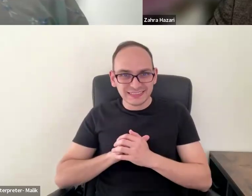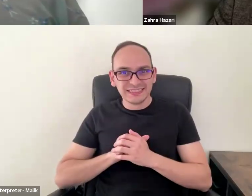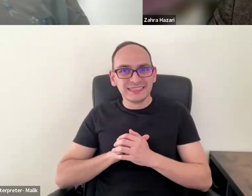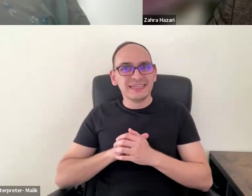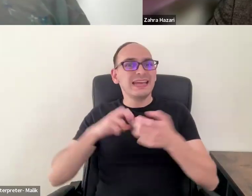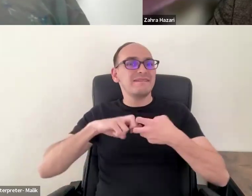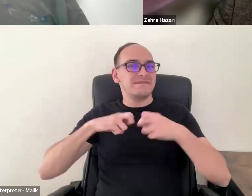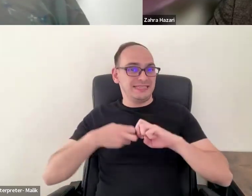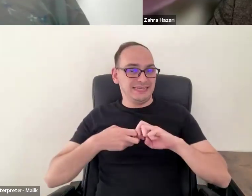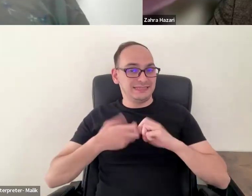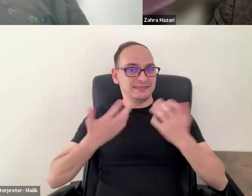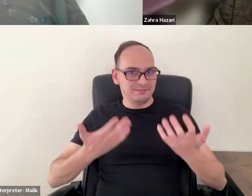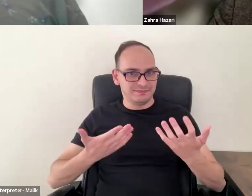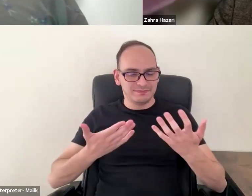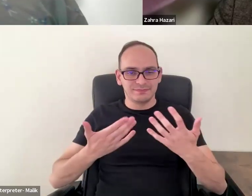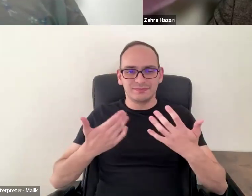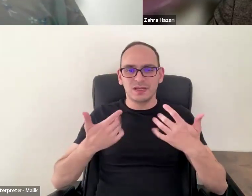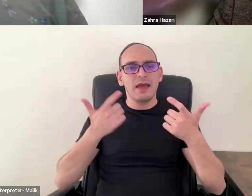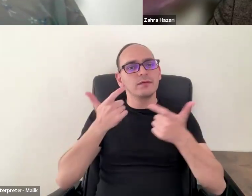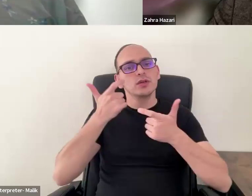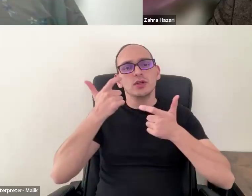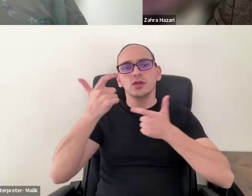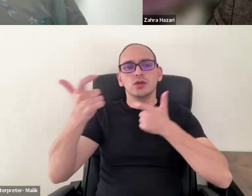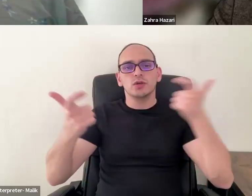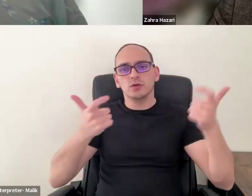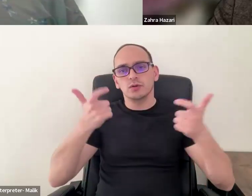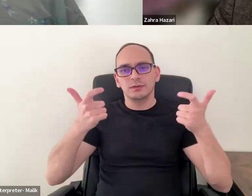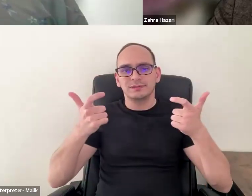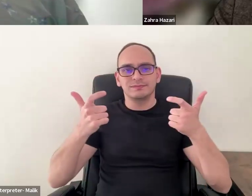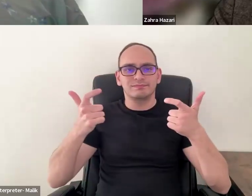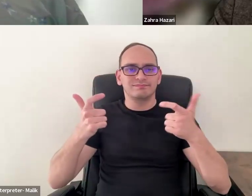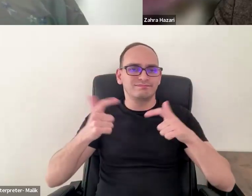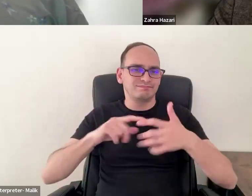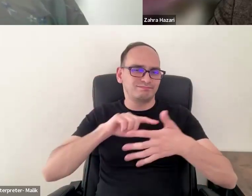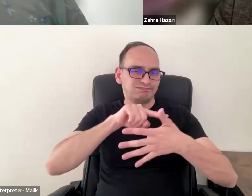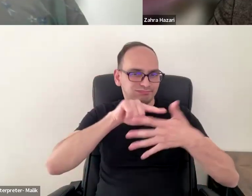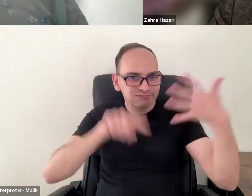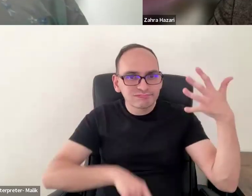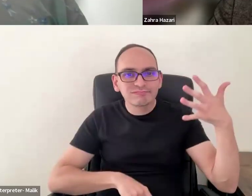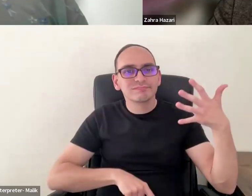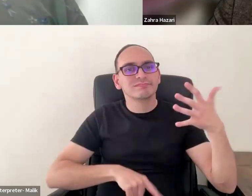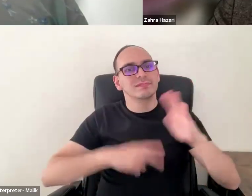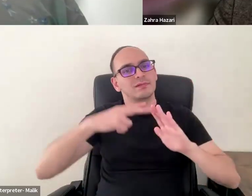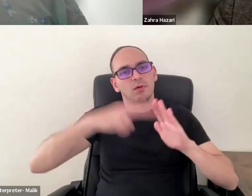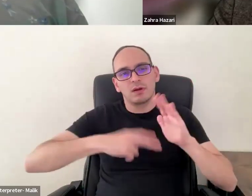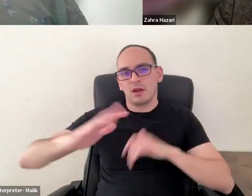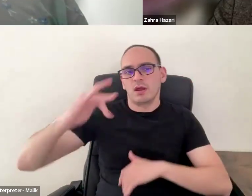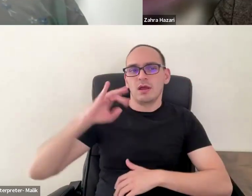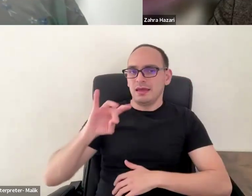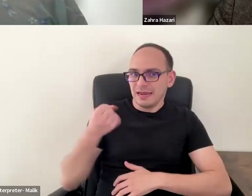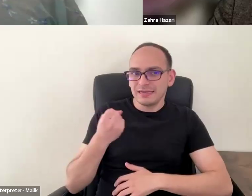in physics, right? Like there is like a huge compendium of literature going back to the 80s of